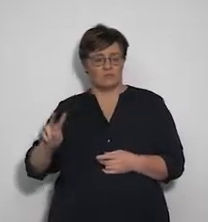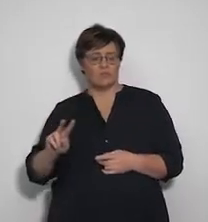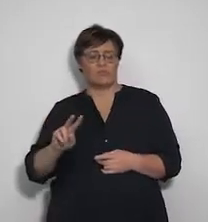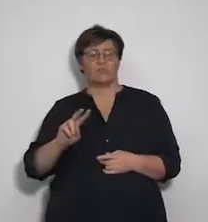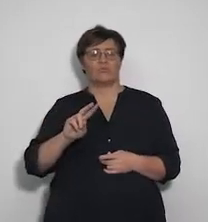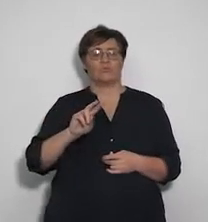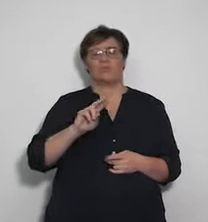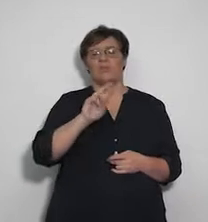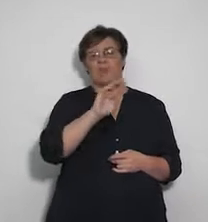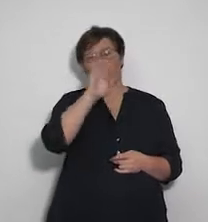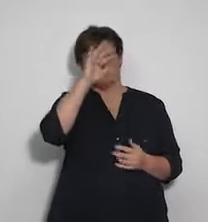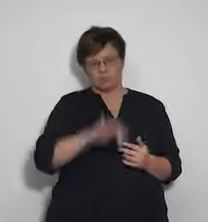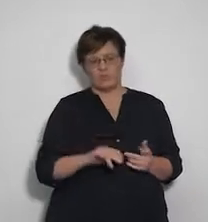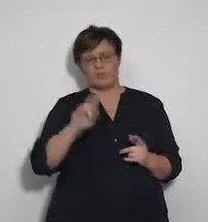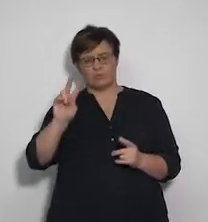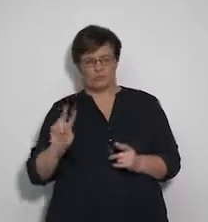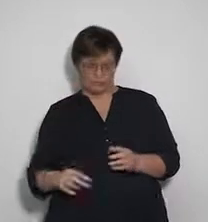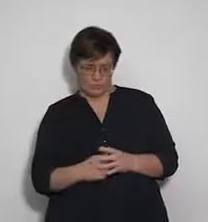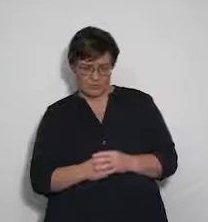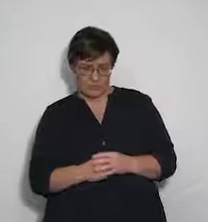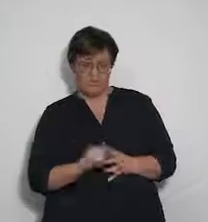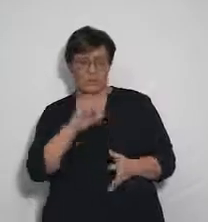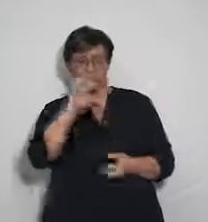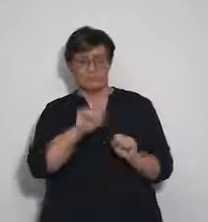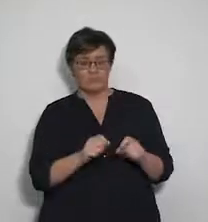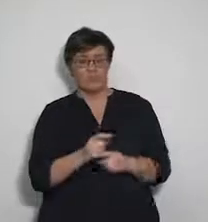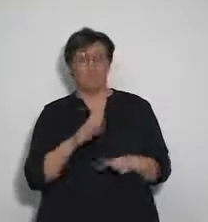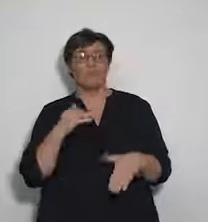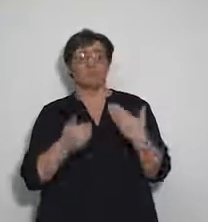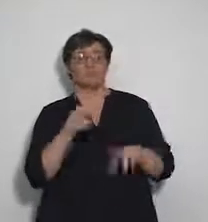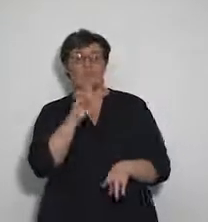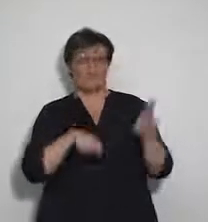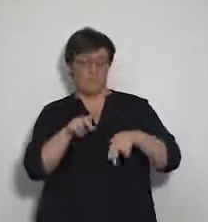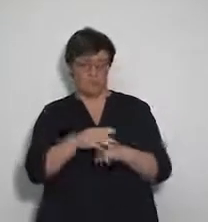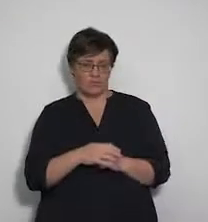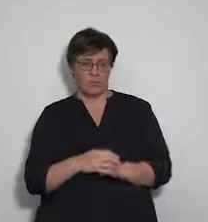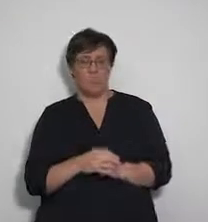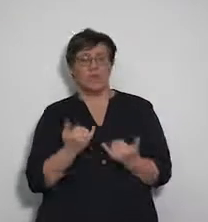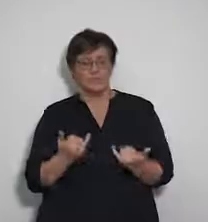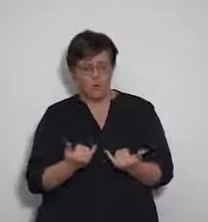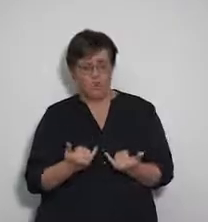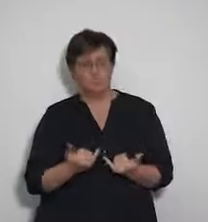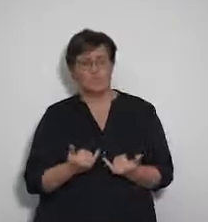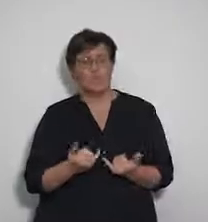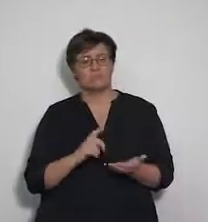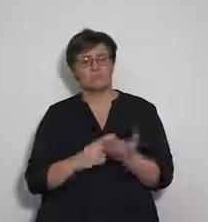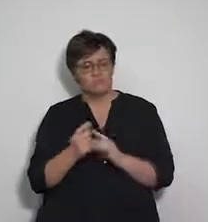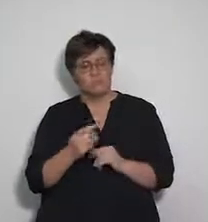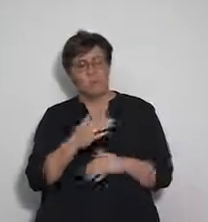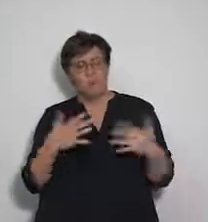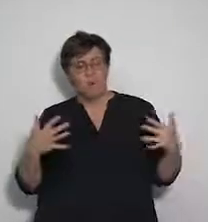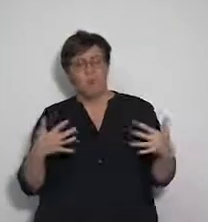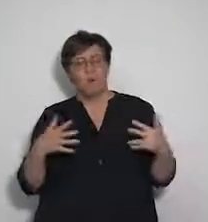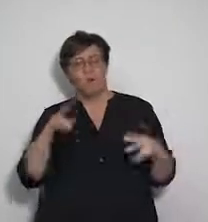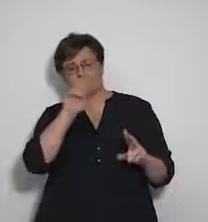2. And guys, as we wrap this segment up, this is an overview of the process. I'd like to spend some time